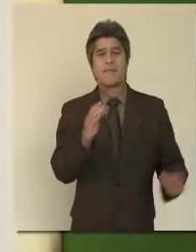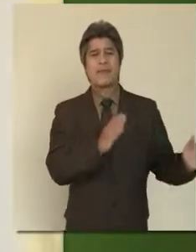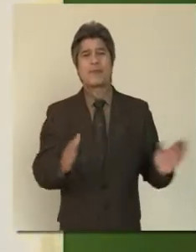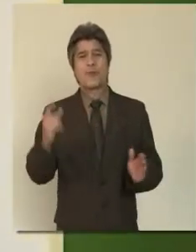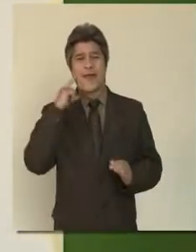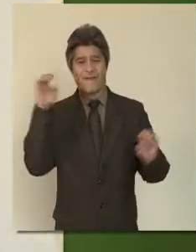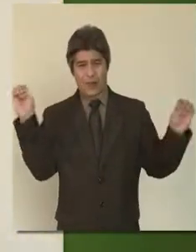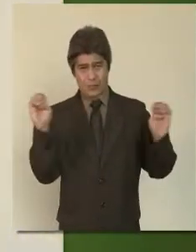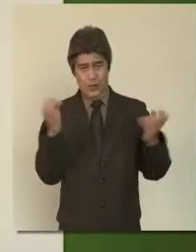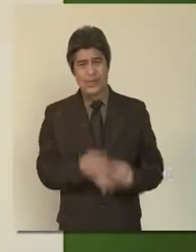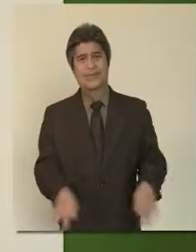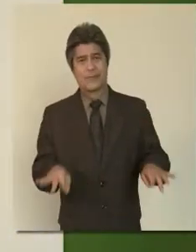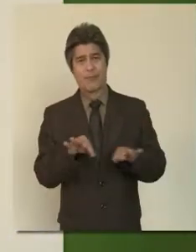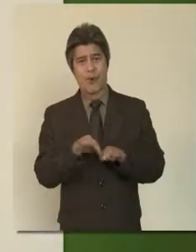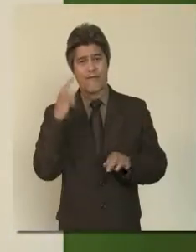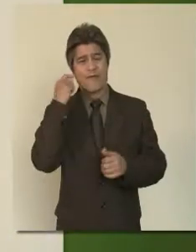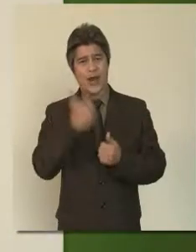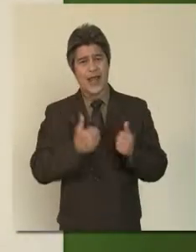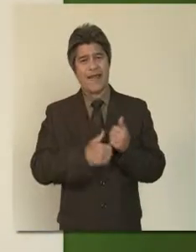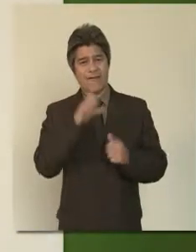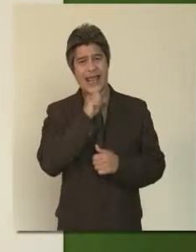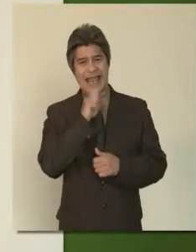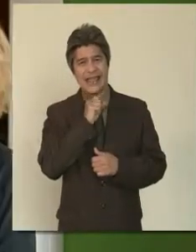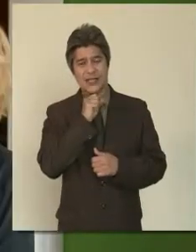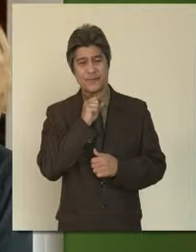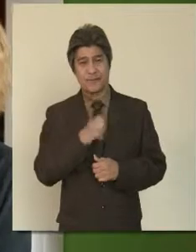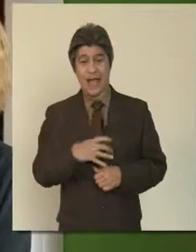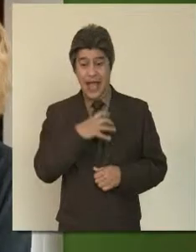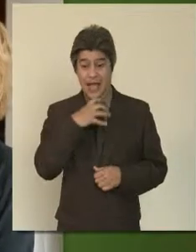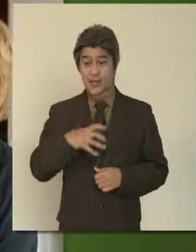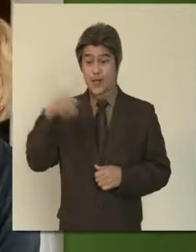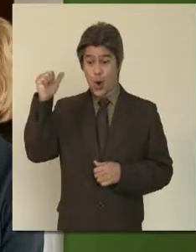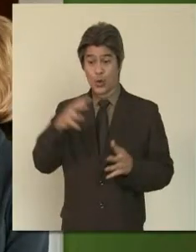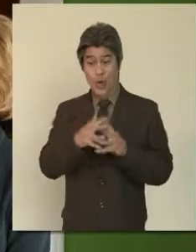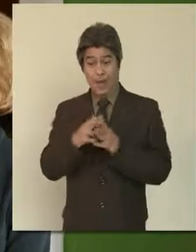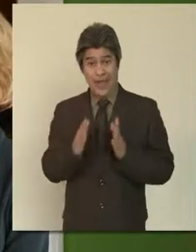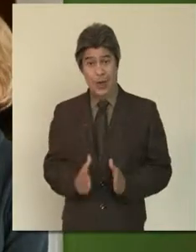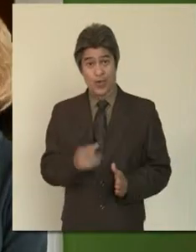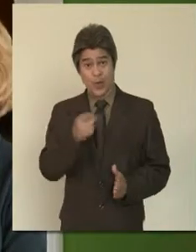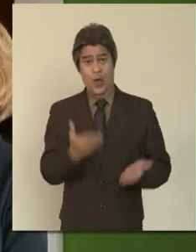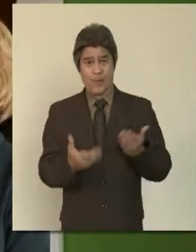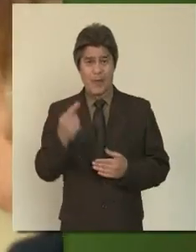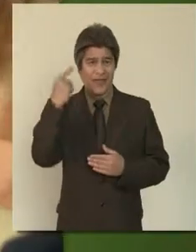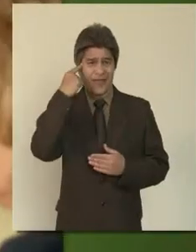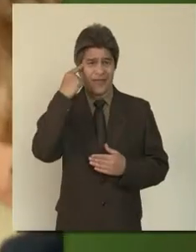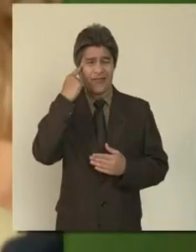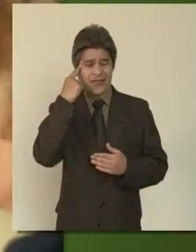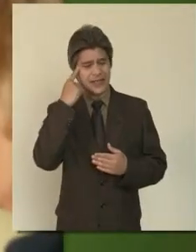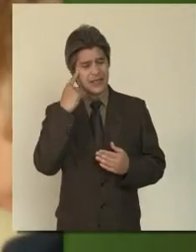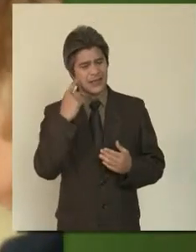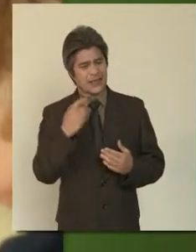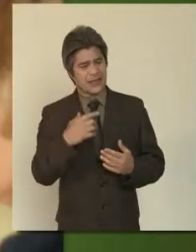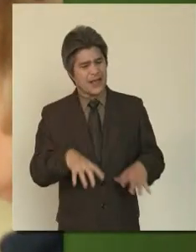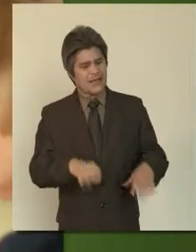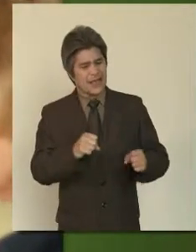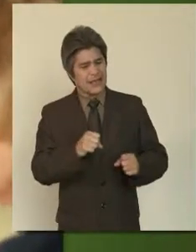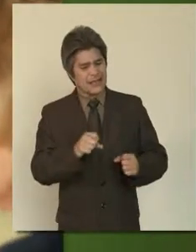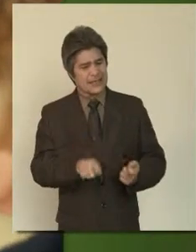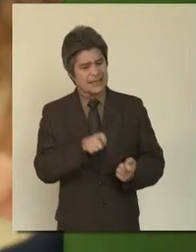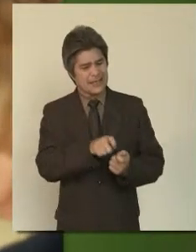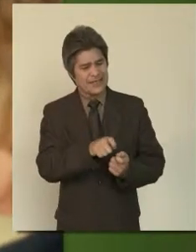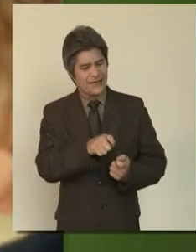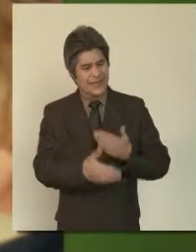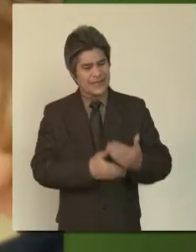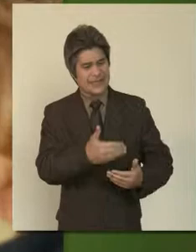Being prepared for an emergency is important at every age. As an older American, you may need to think about taking some specific steps as you get